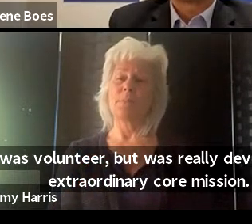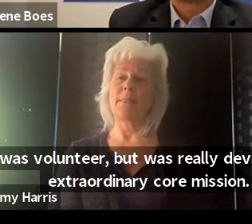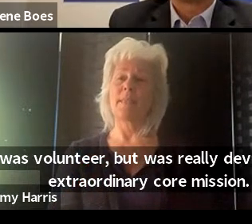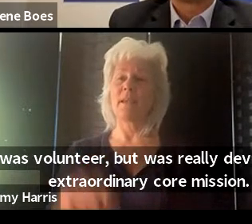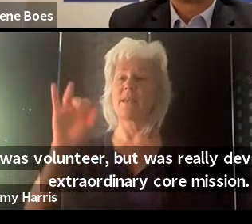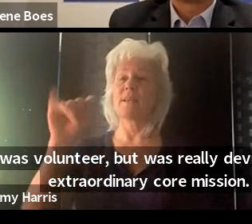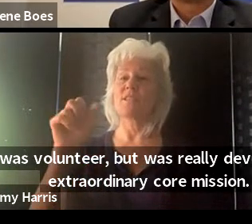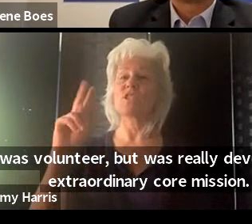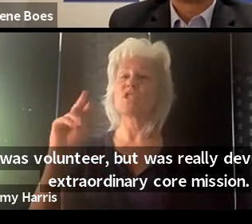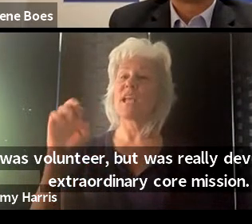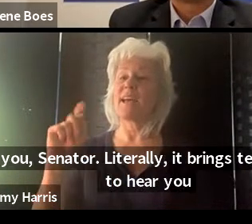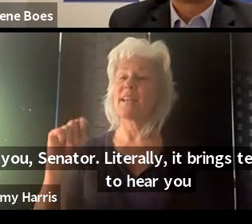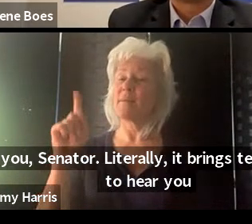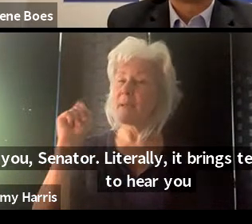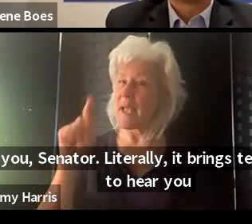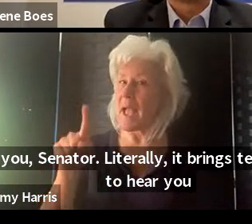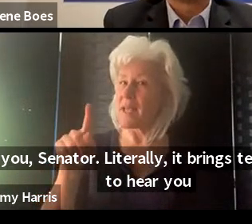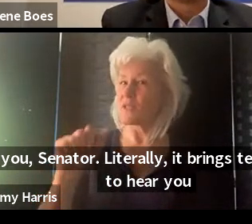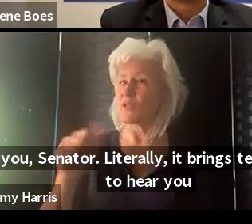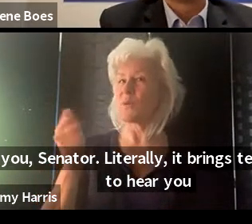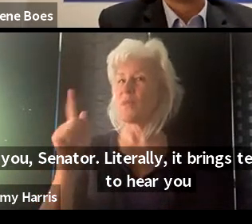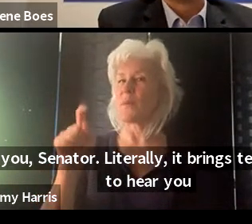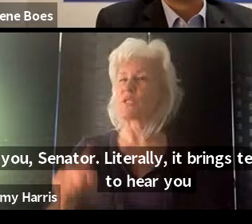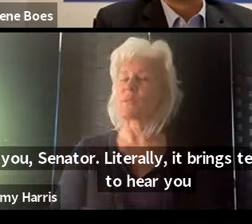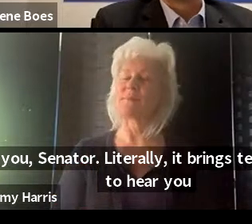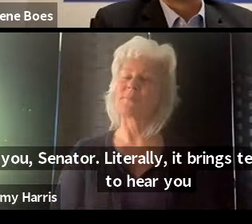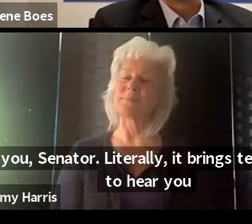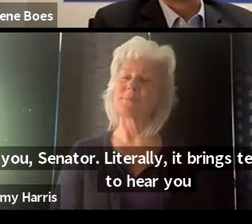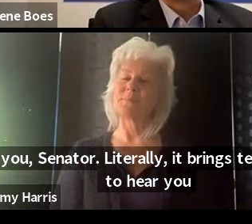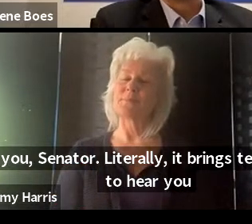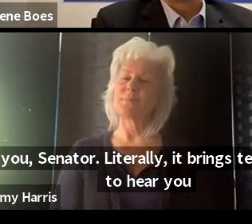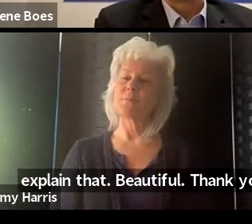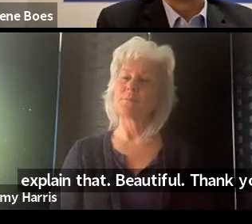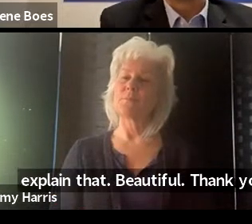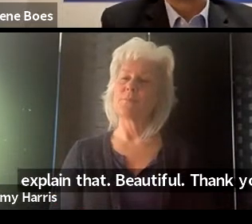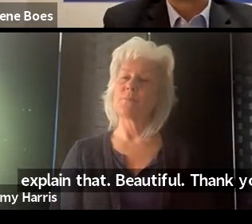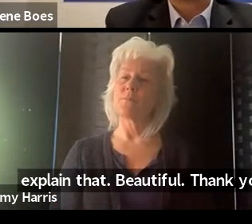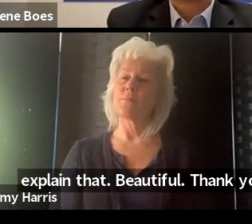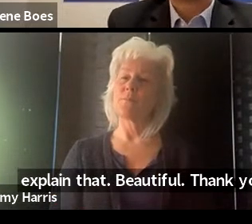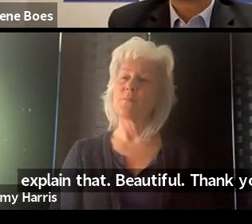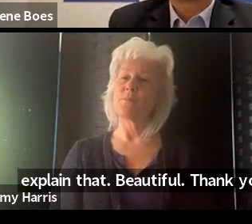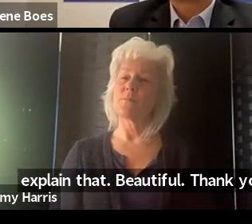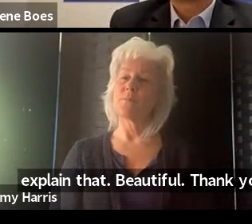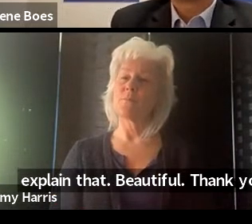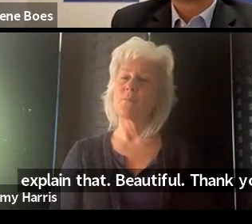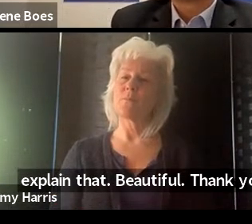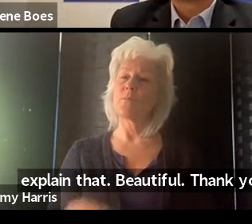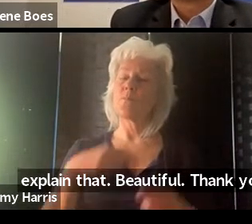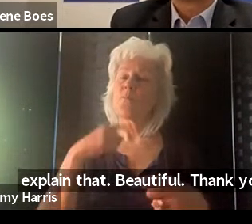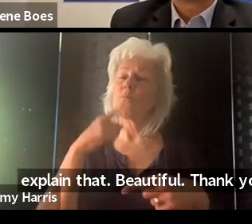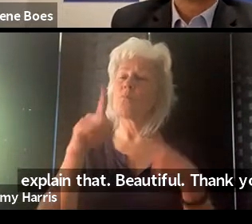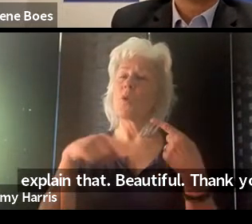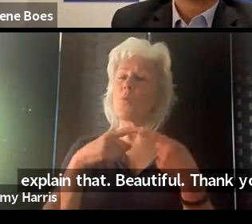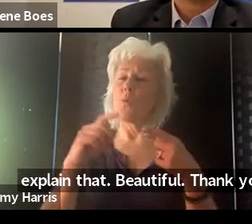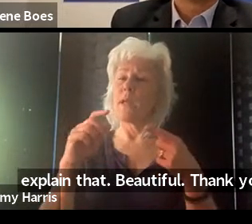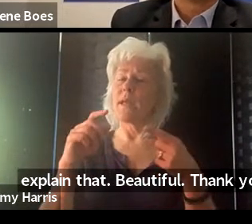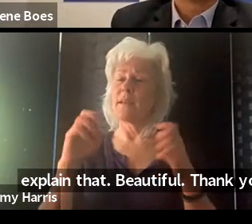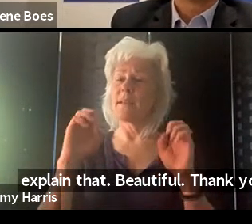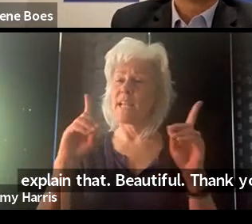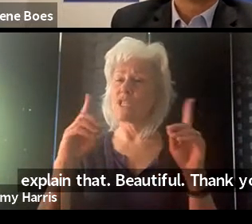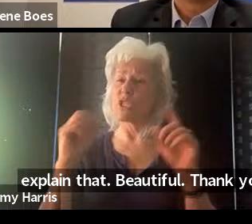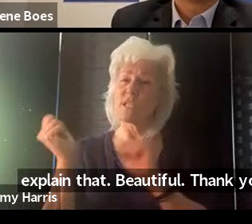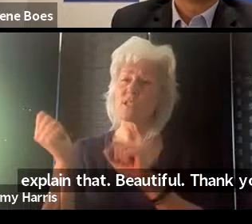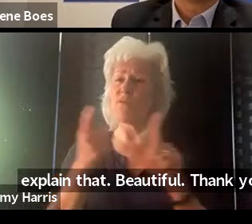Janet, I'm hoping to ask you another question. When Education for All was passed in